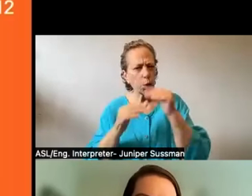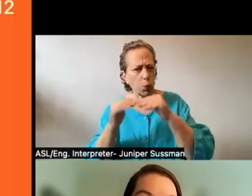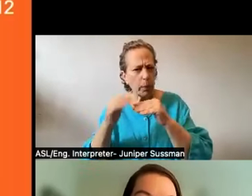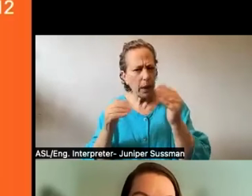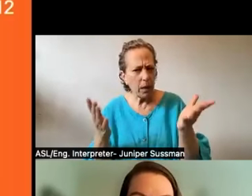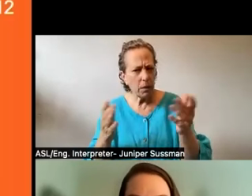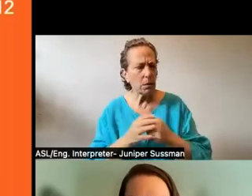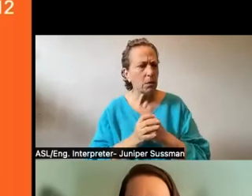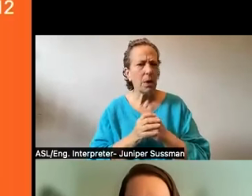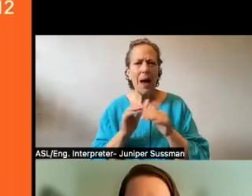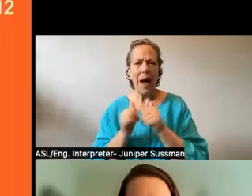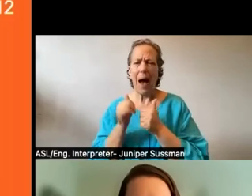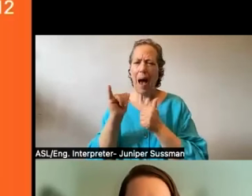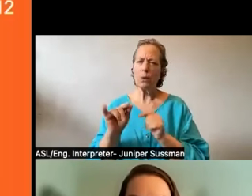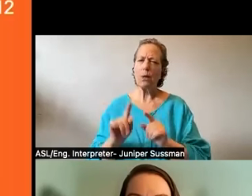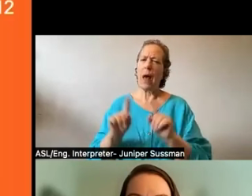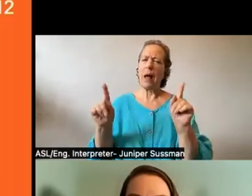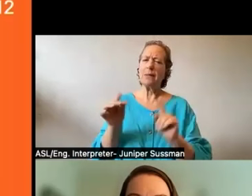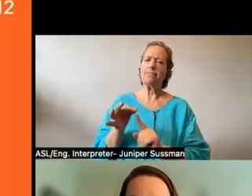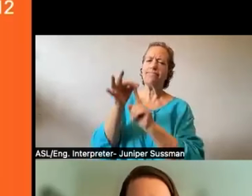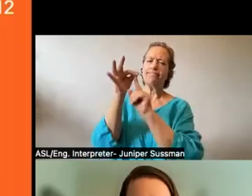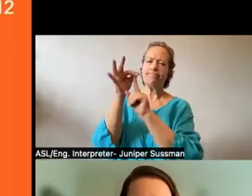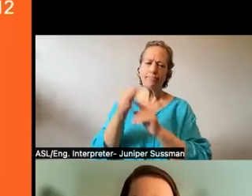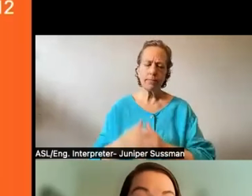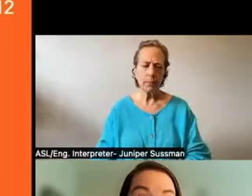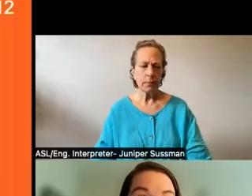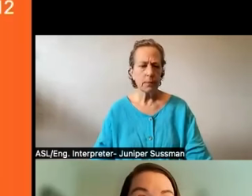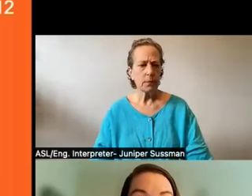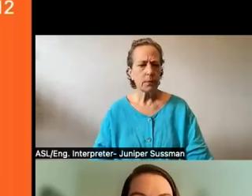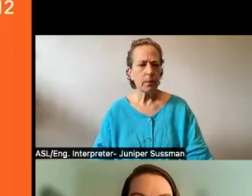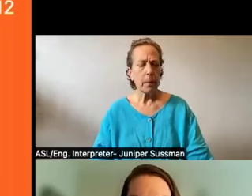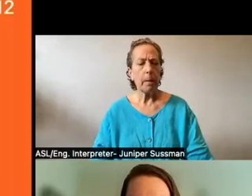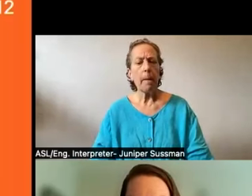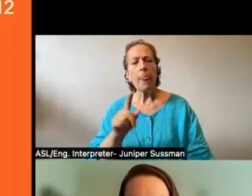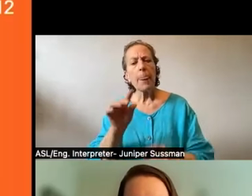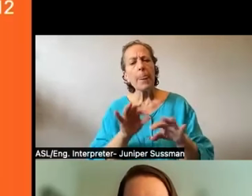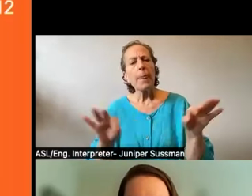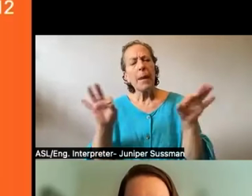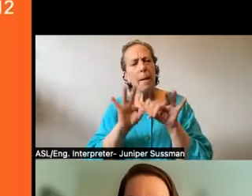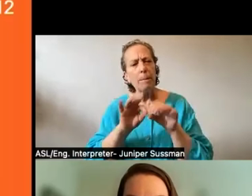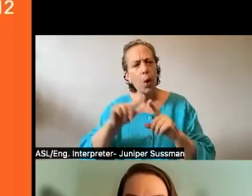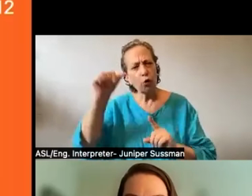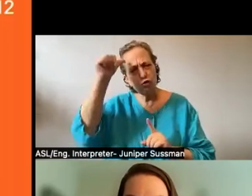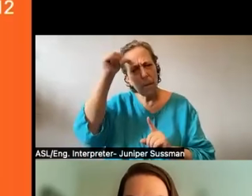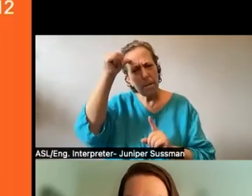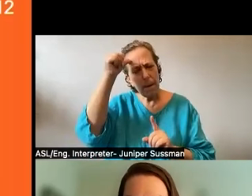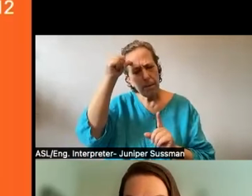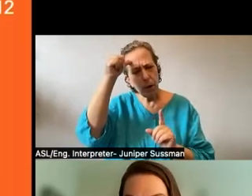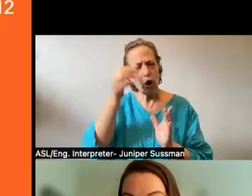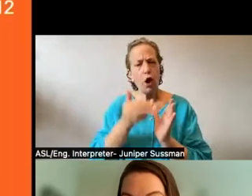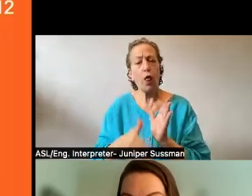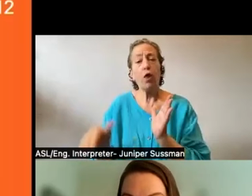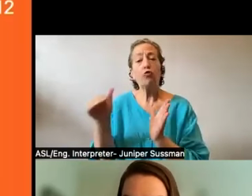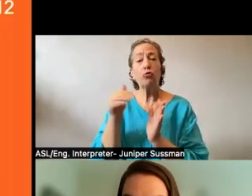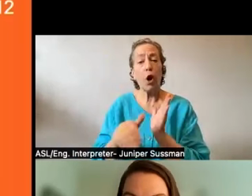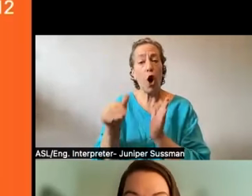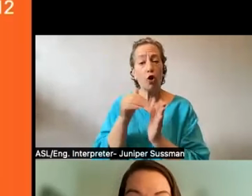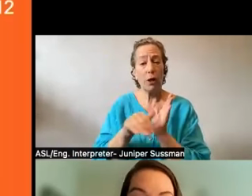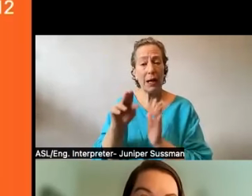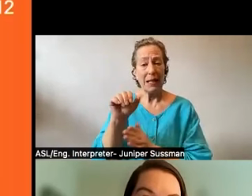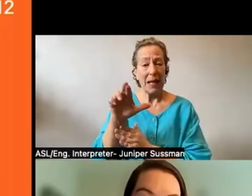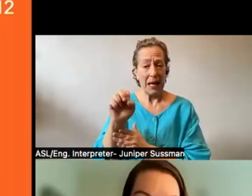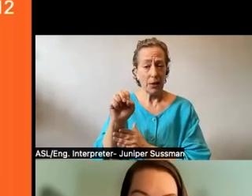What distinguishes that? I think it's important to remember that, or consider sort of the recurring nature of a condition's role